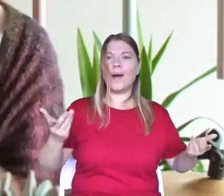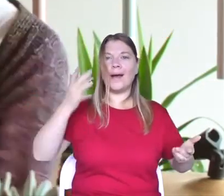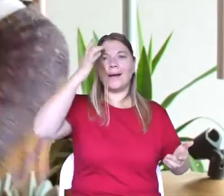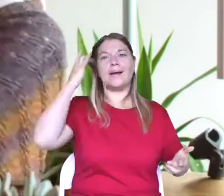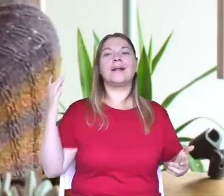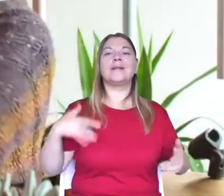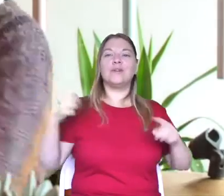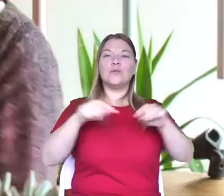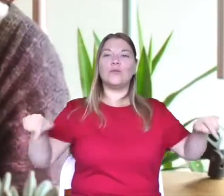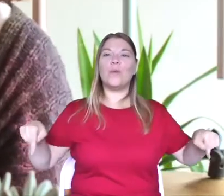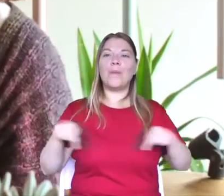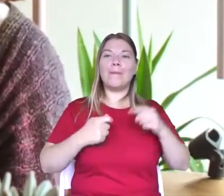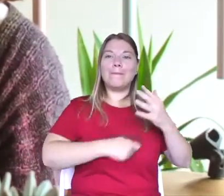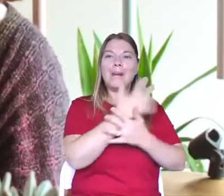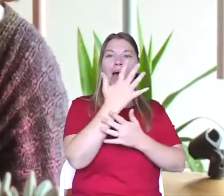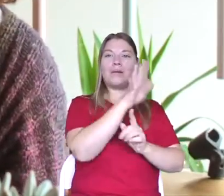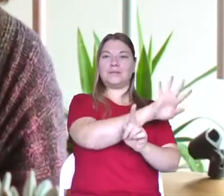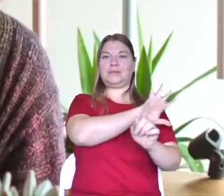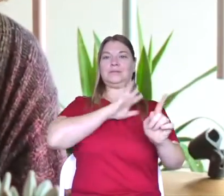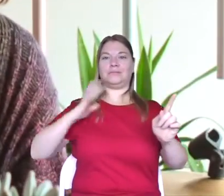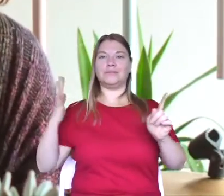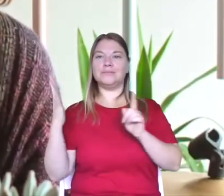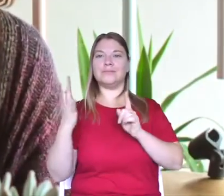plants and musical instruments.